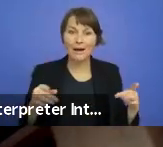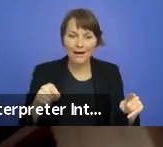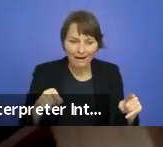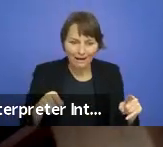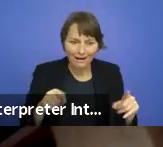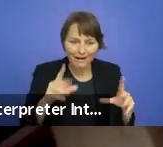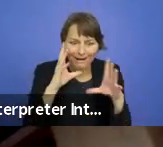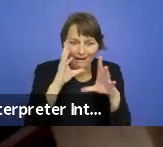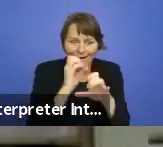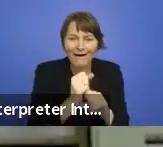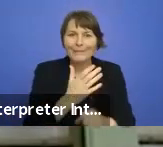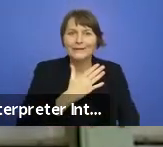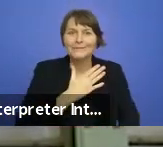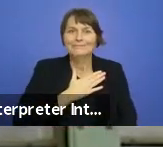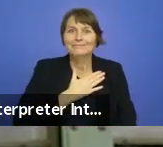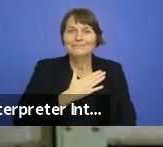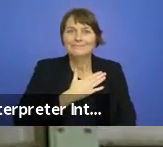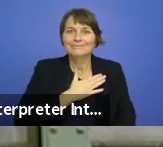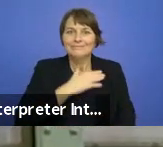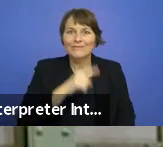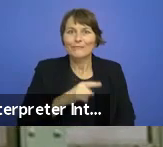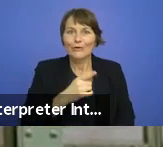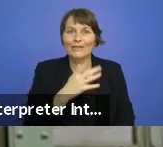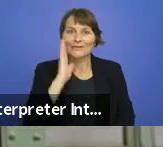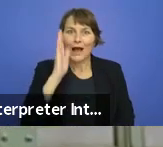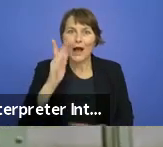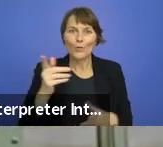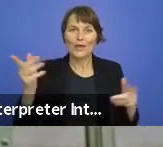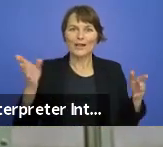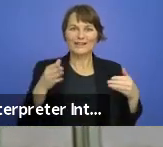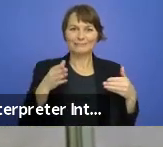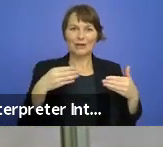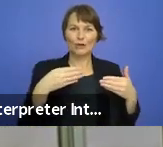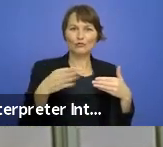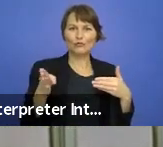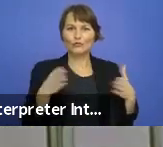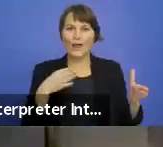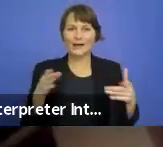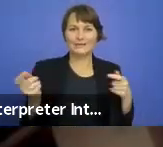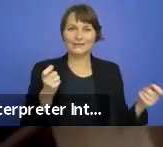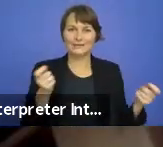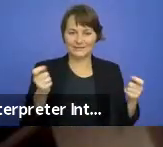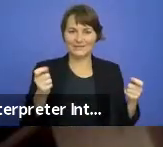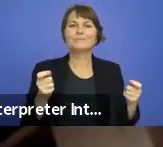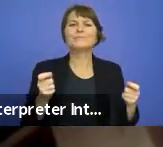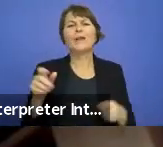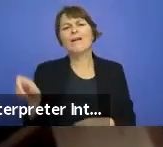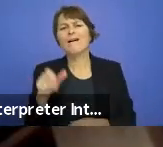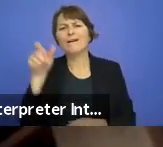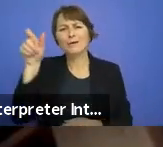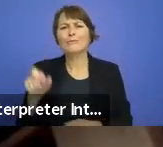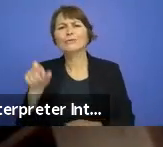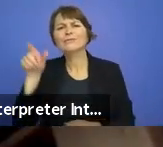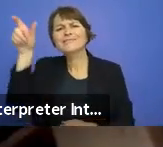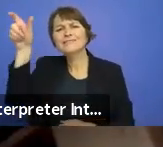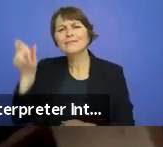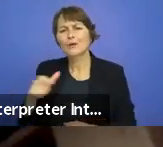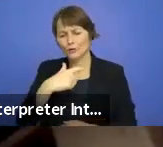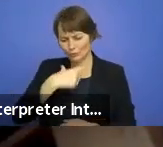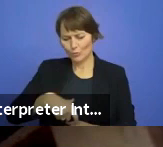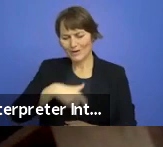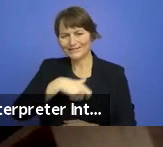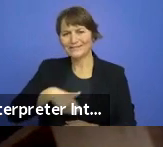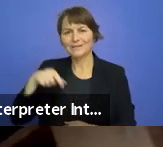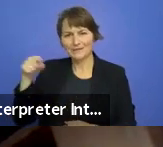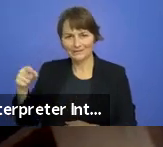it. Barbara Frey joined us from Switzerland to work on a distilled and contemporary version of Per Gint. Tiago Rodriguez